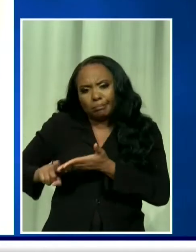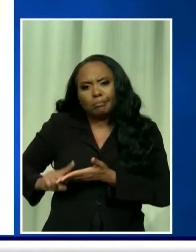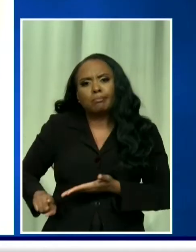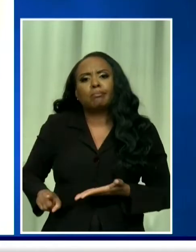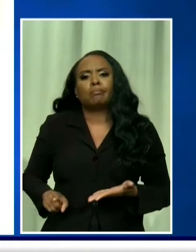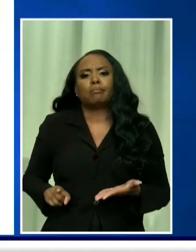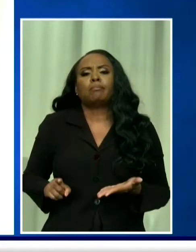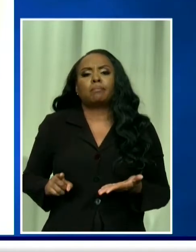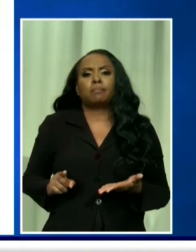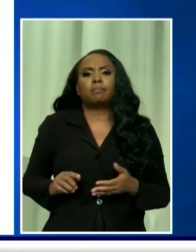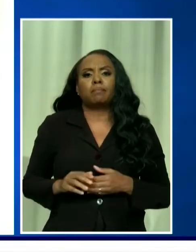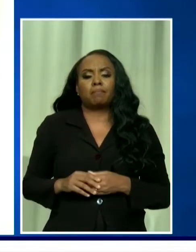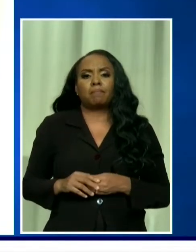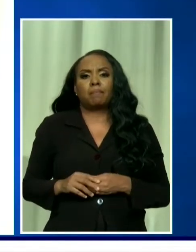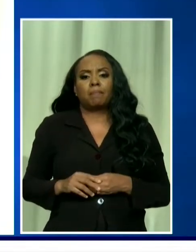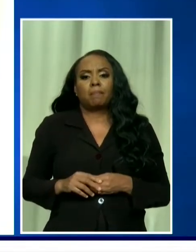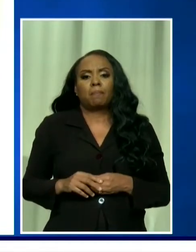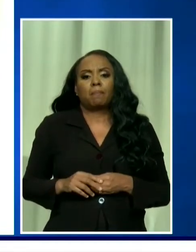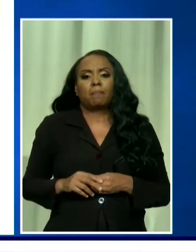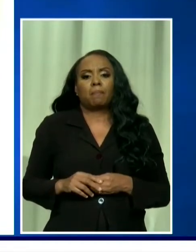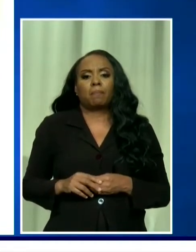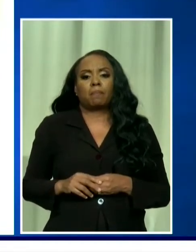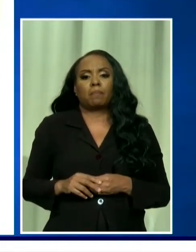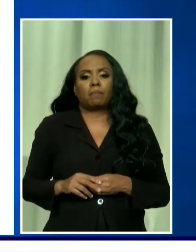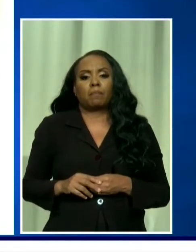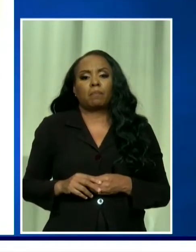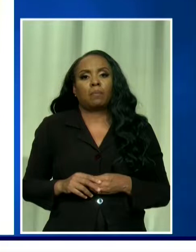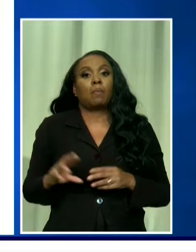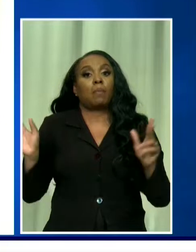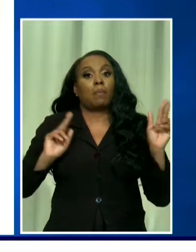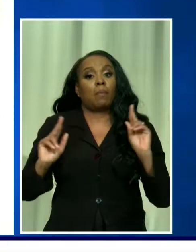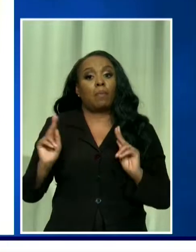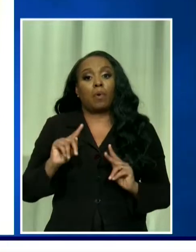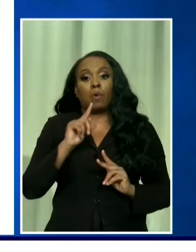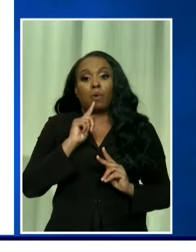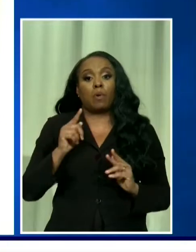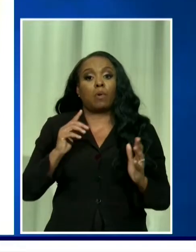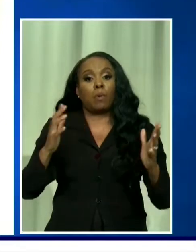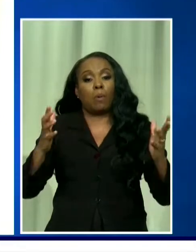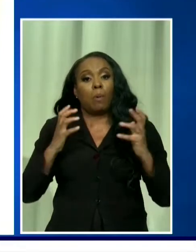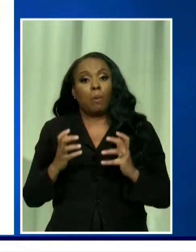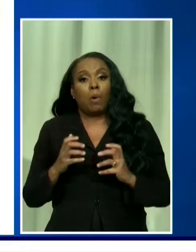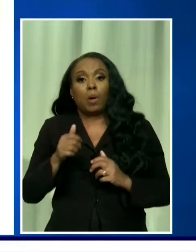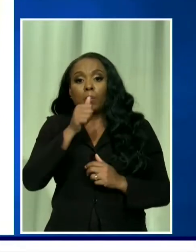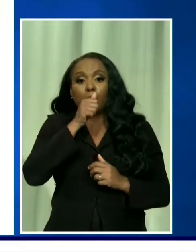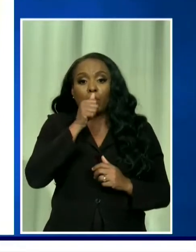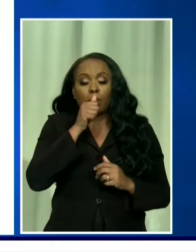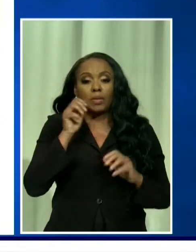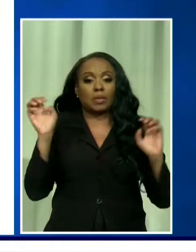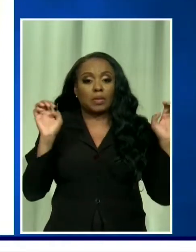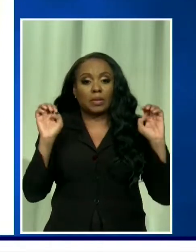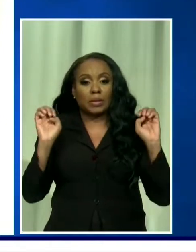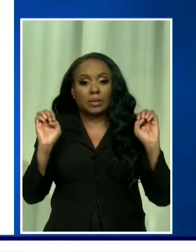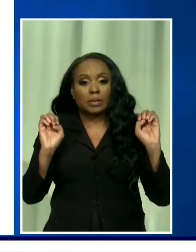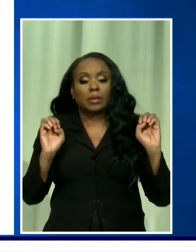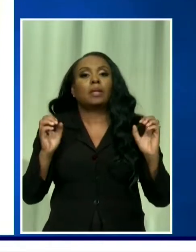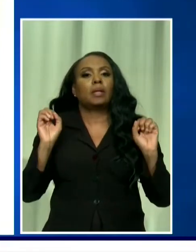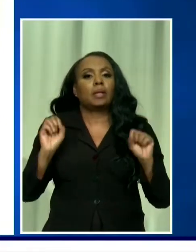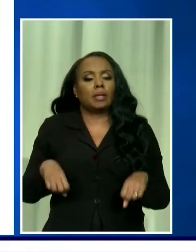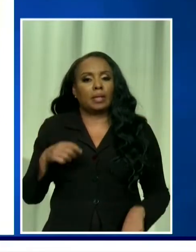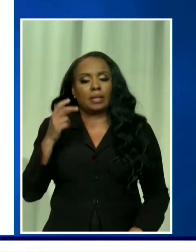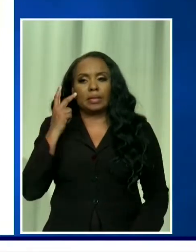that a 2023 private urgent care facility should seek to cater to as much as 80 patients a